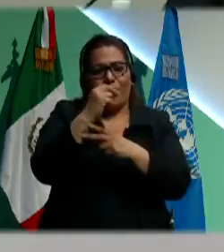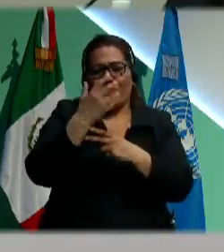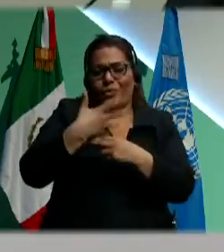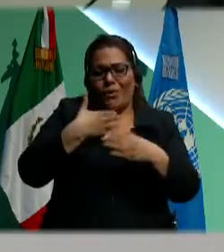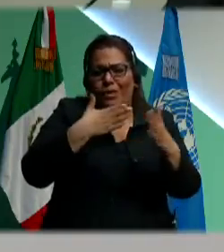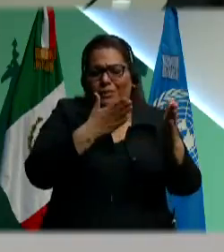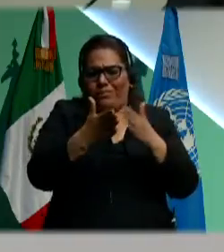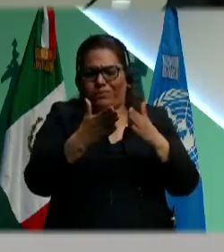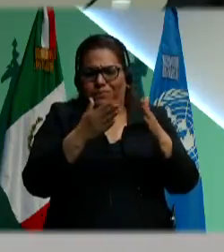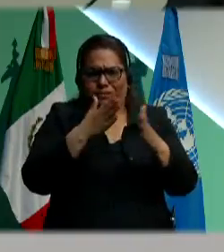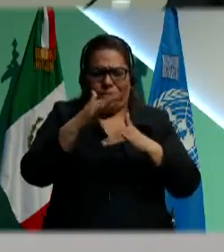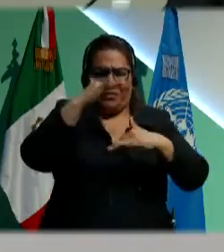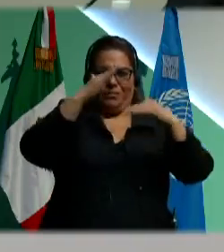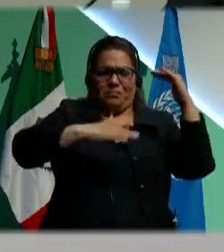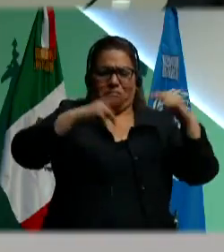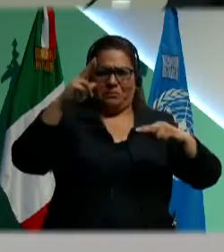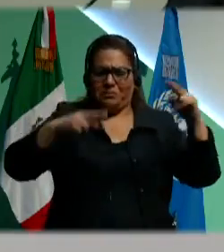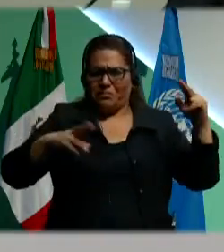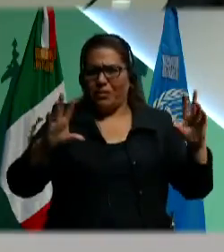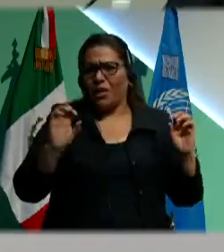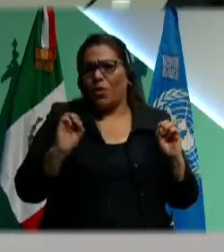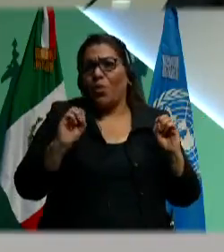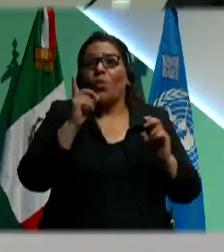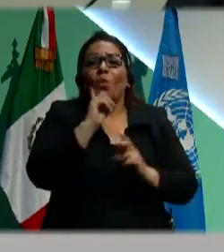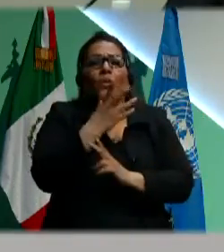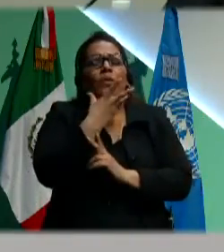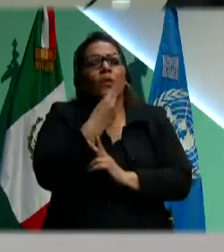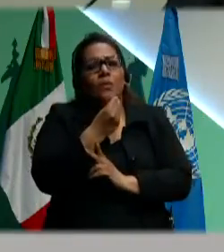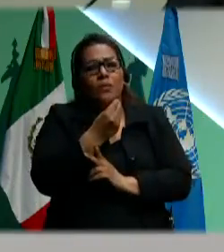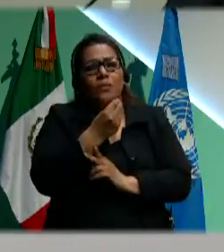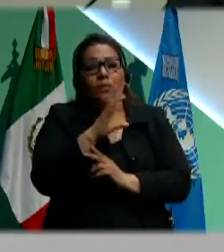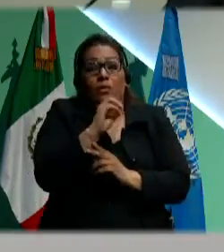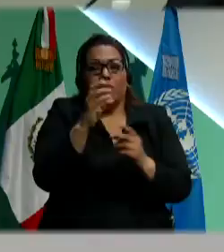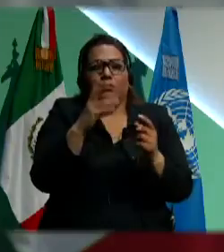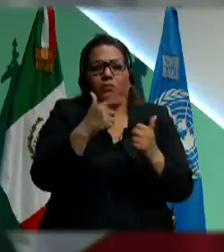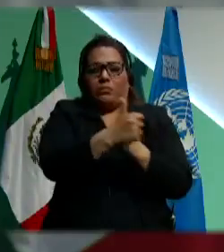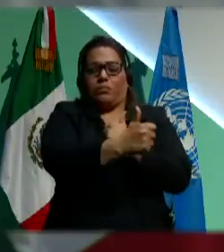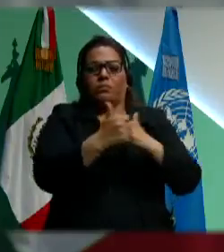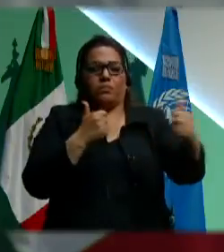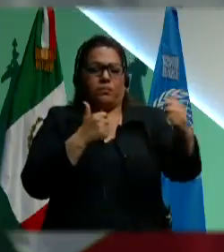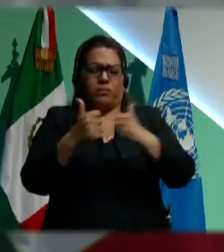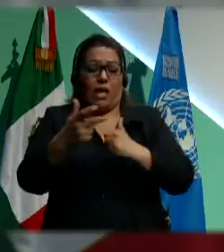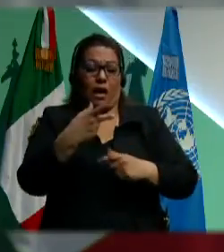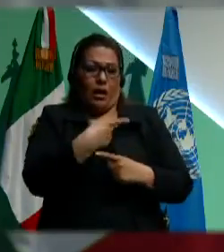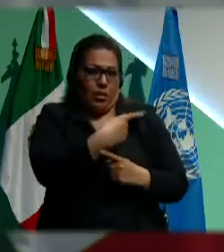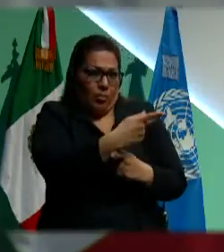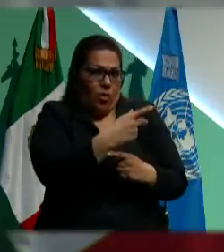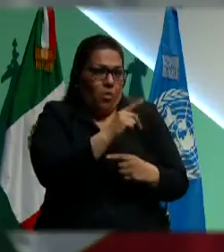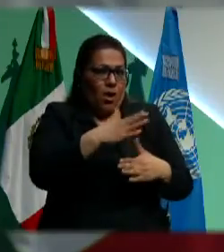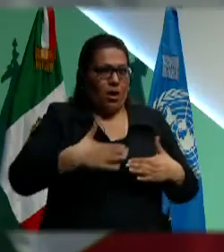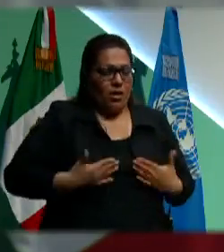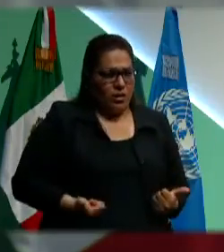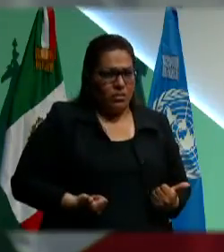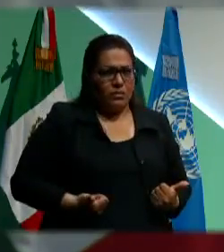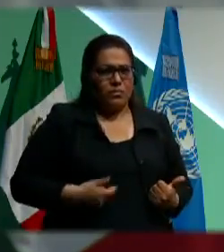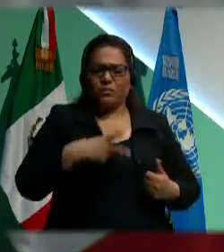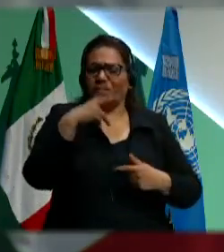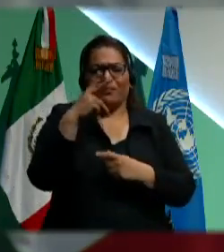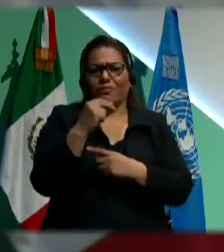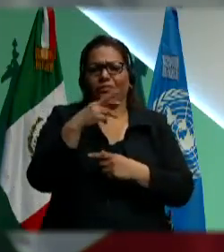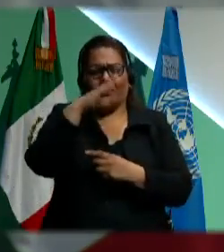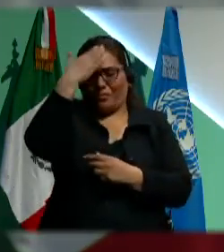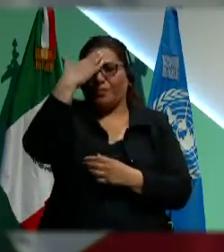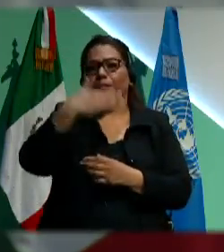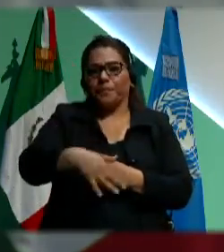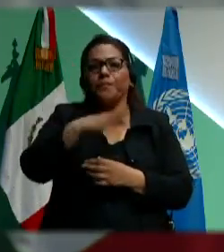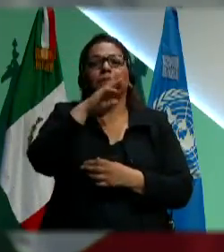digital phenomenon is invariably cast as post-political, as an autonomous force that is best left alone, untarnished by